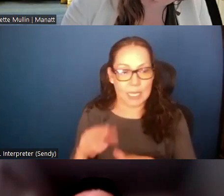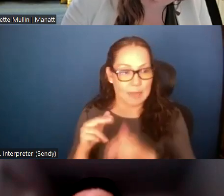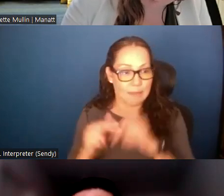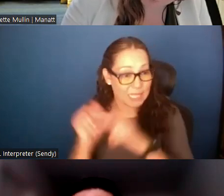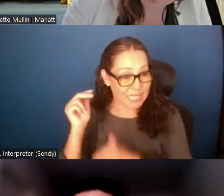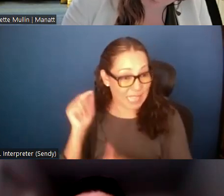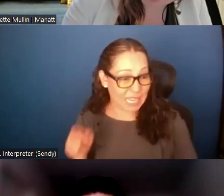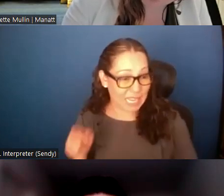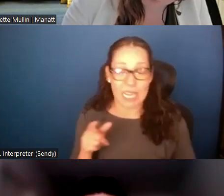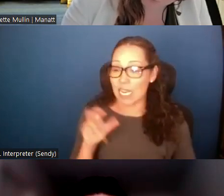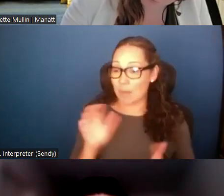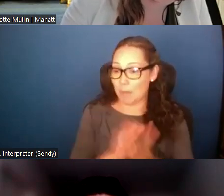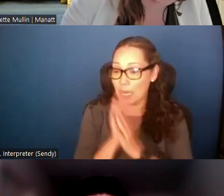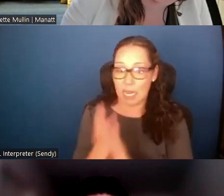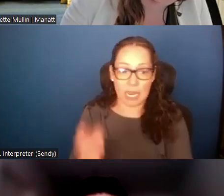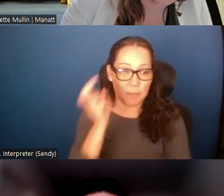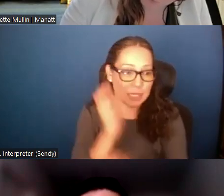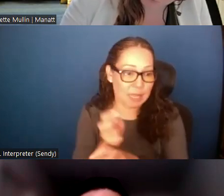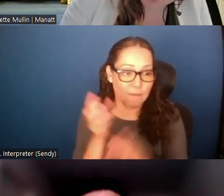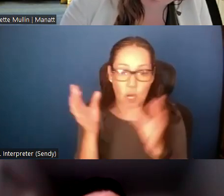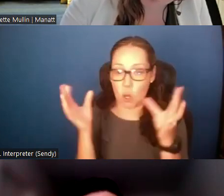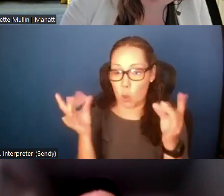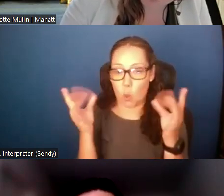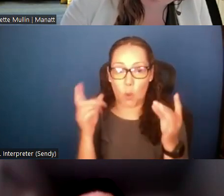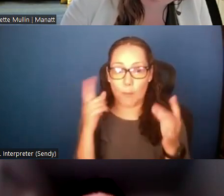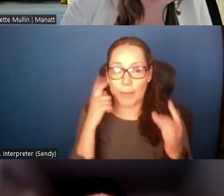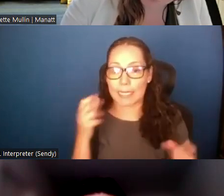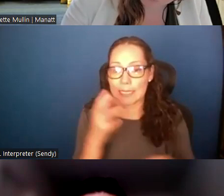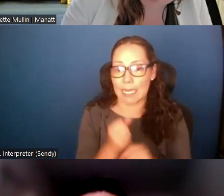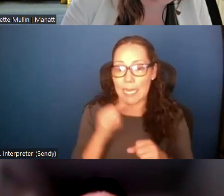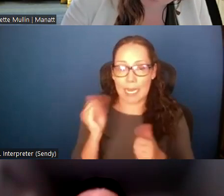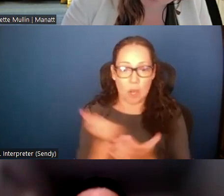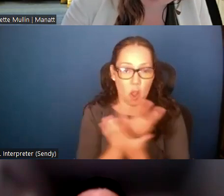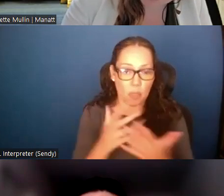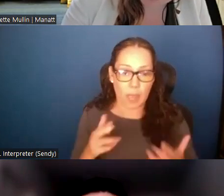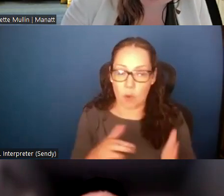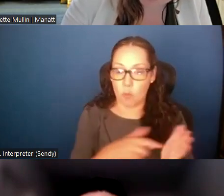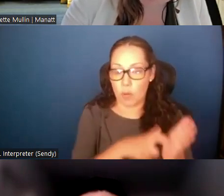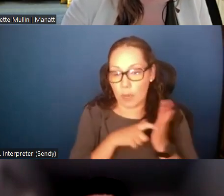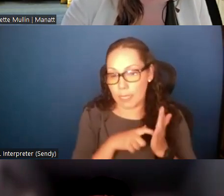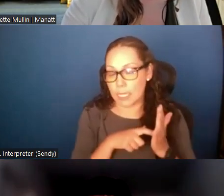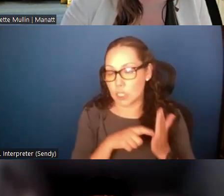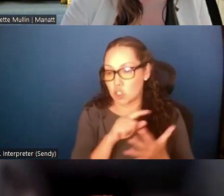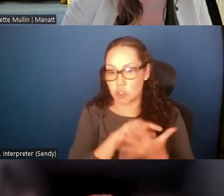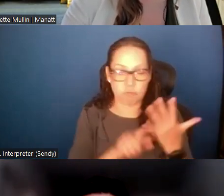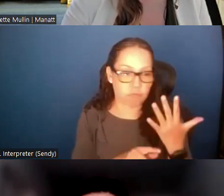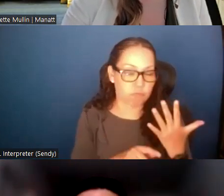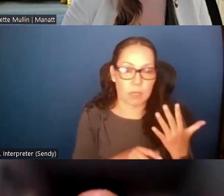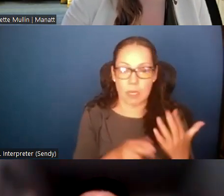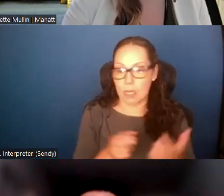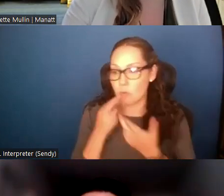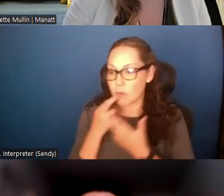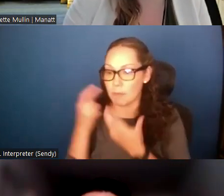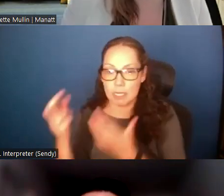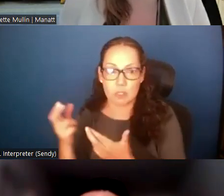because they are getting all of the recommendations and requirements from multiple different outside places, and